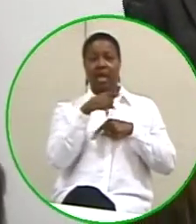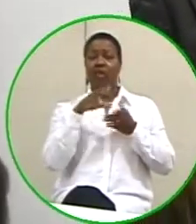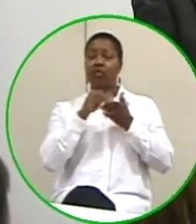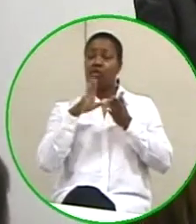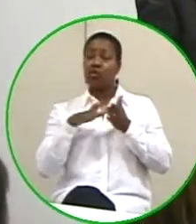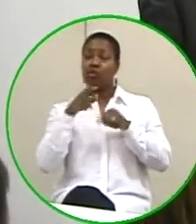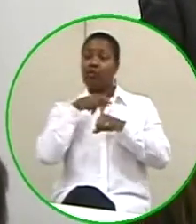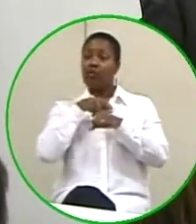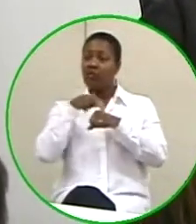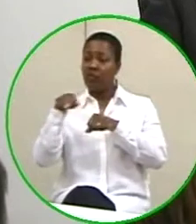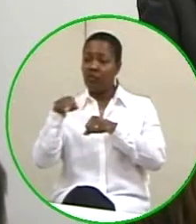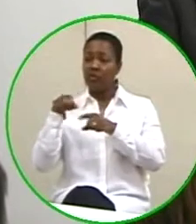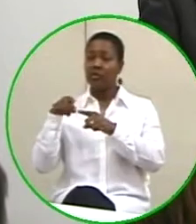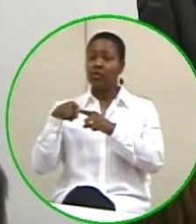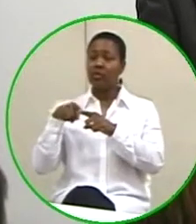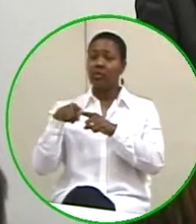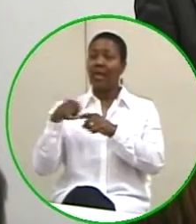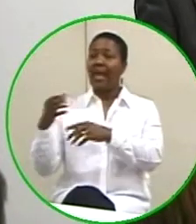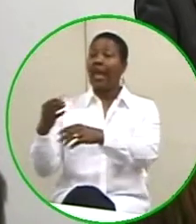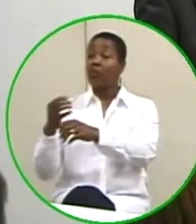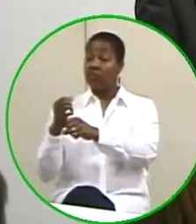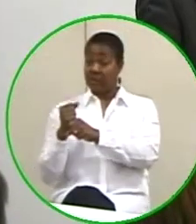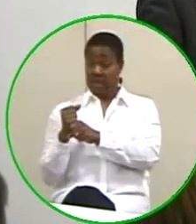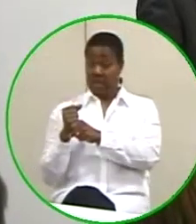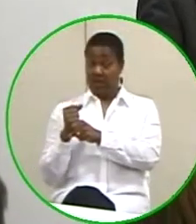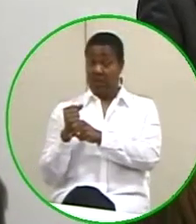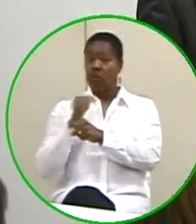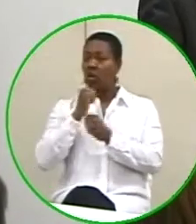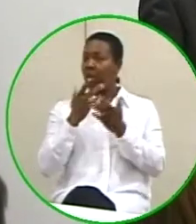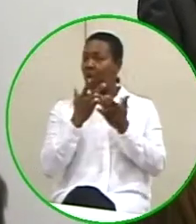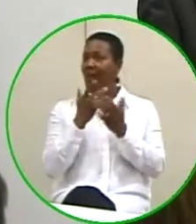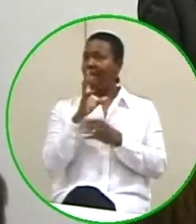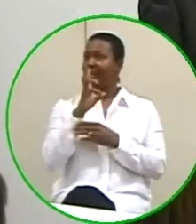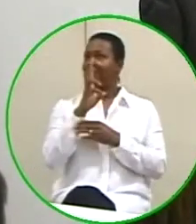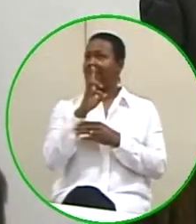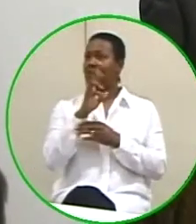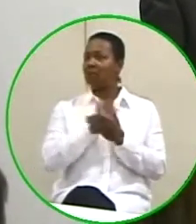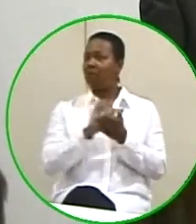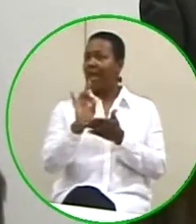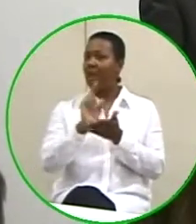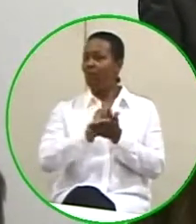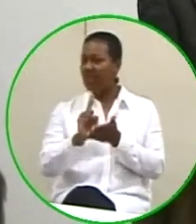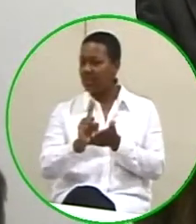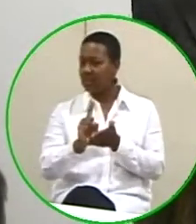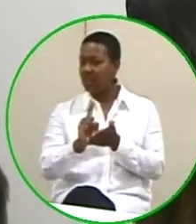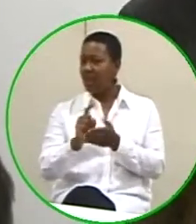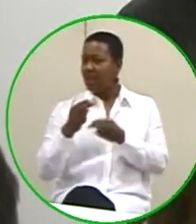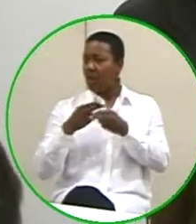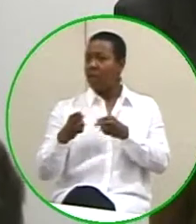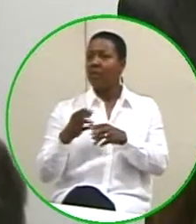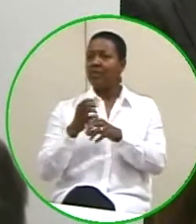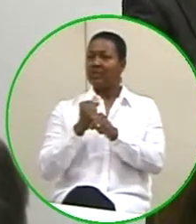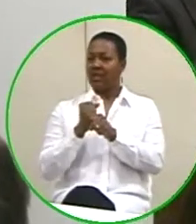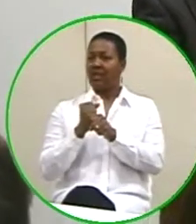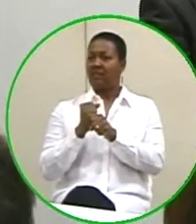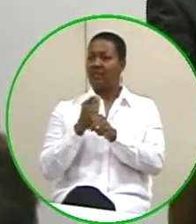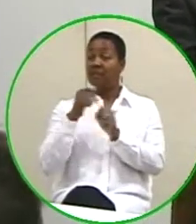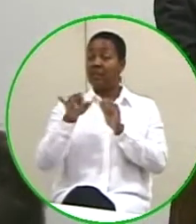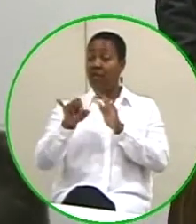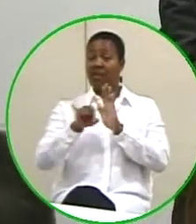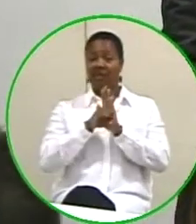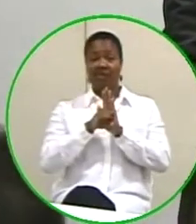be referred to and receive, we're not talking about waiting 6 to 8 weeks, very quickly receive, be identified, and